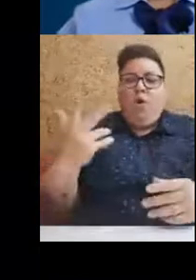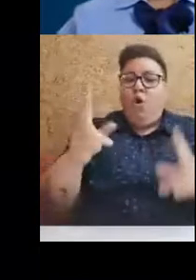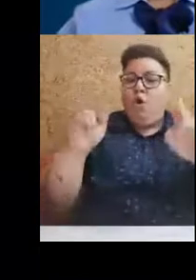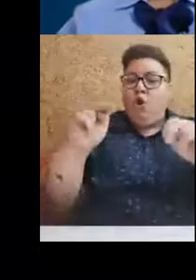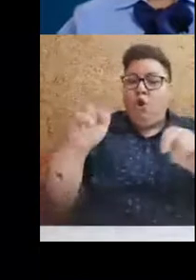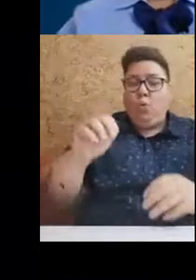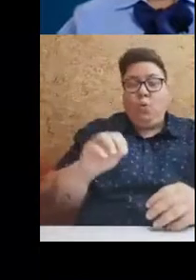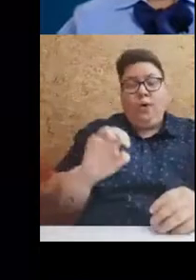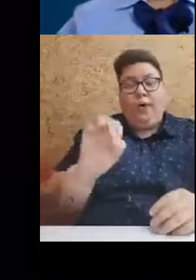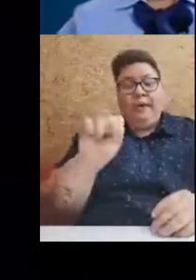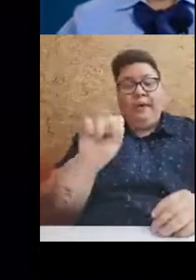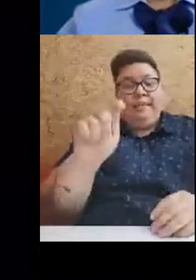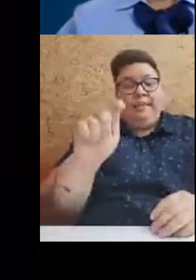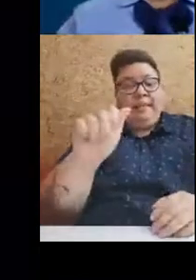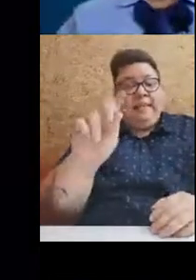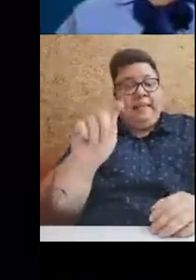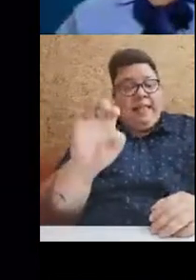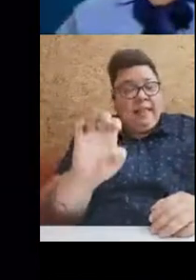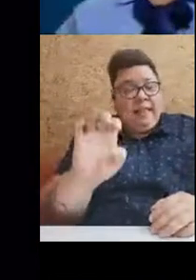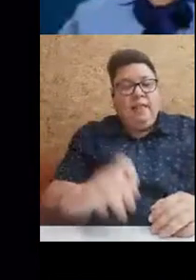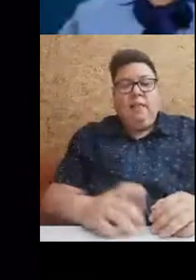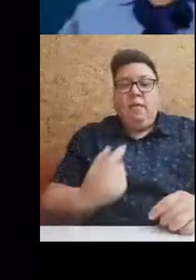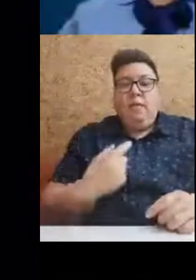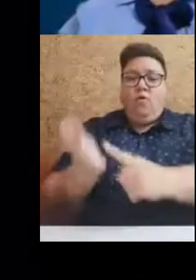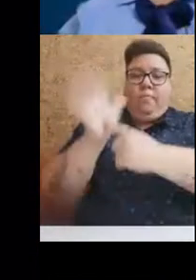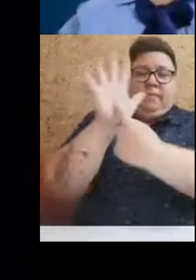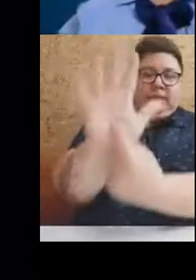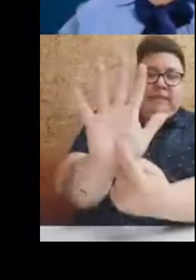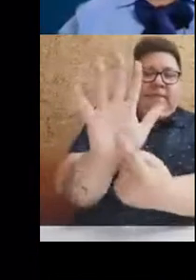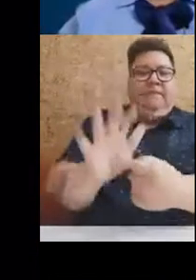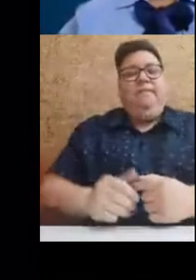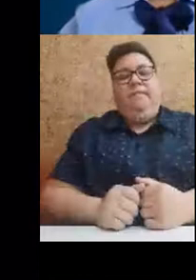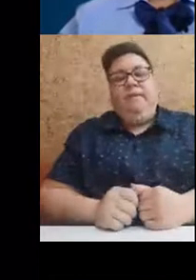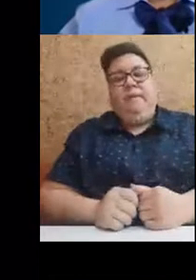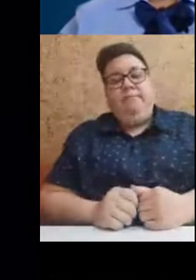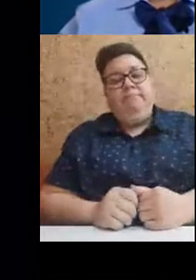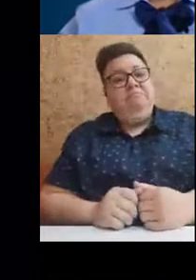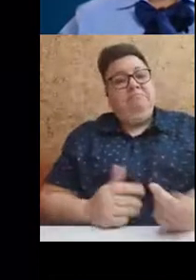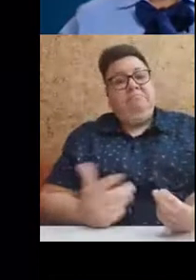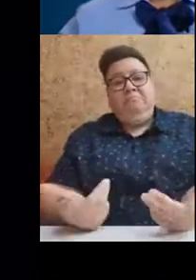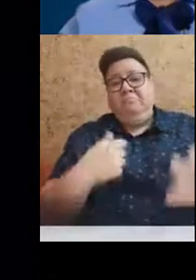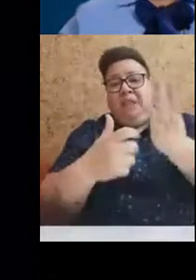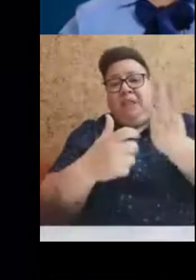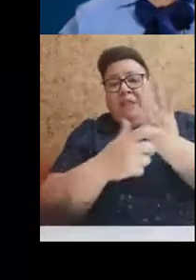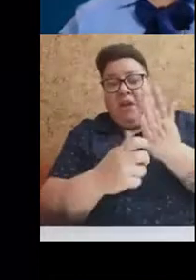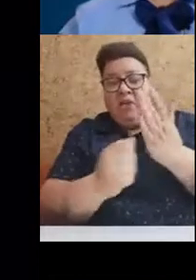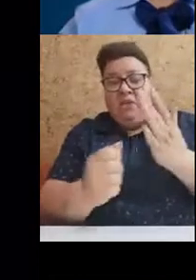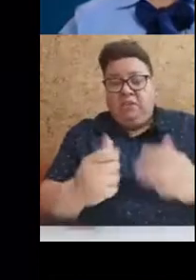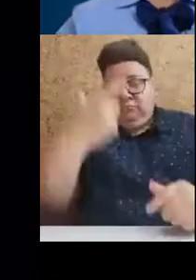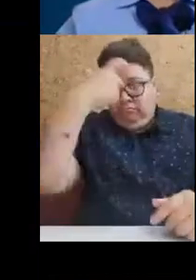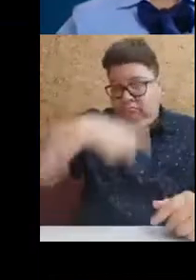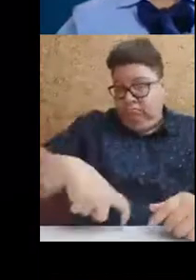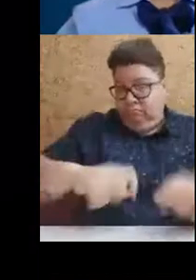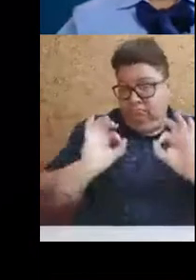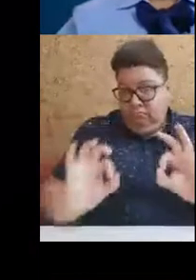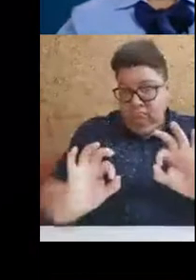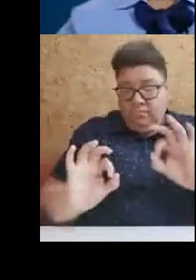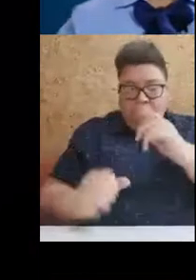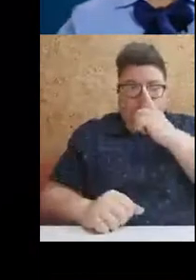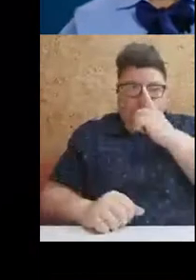can register as a representative. I can request my tax compliance status. I can make an